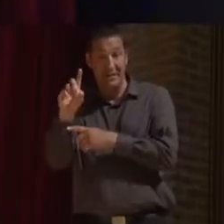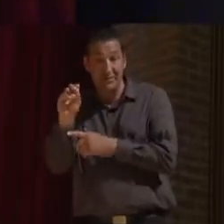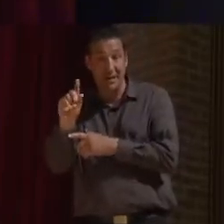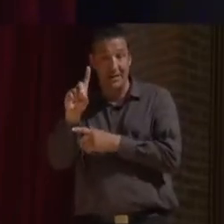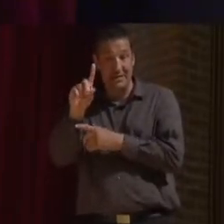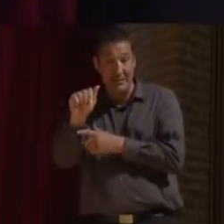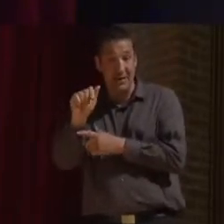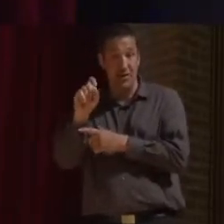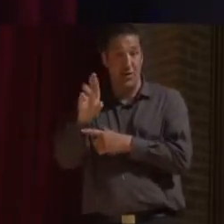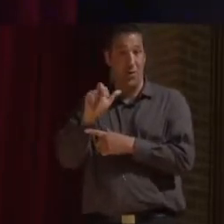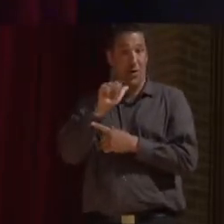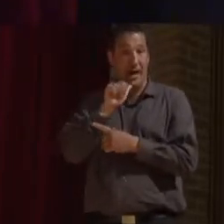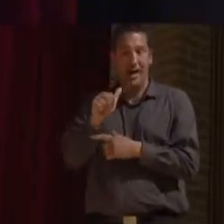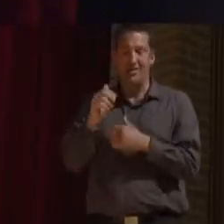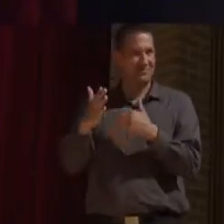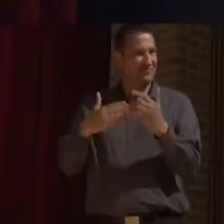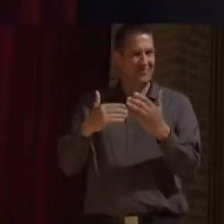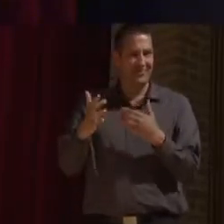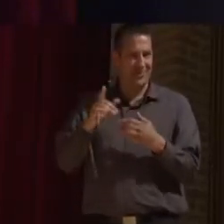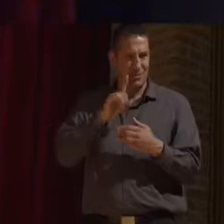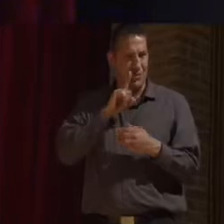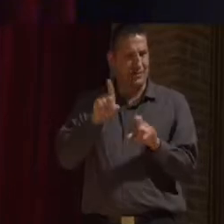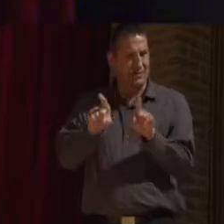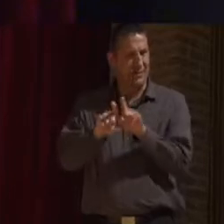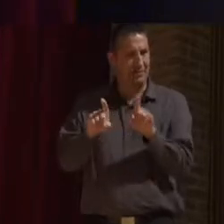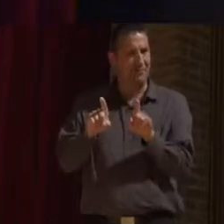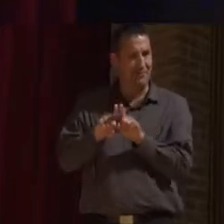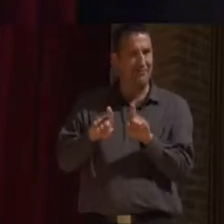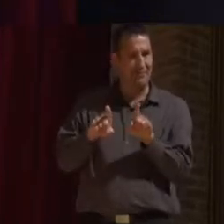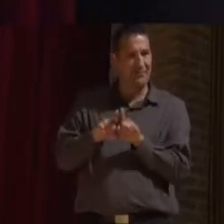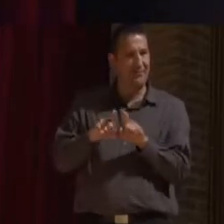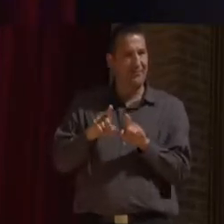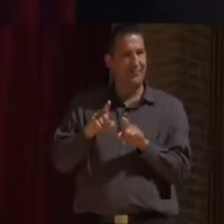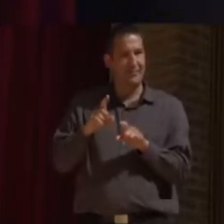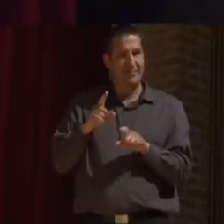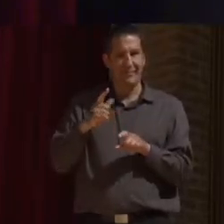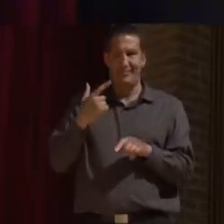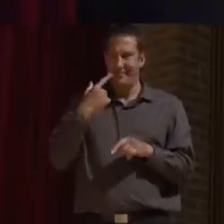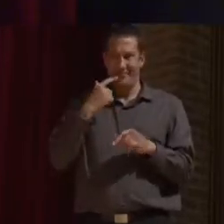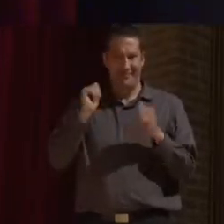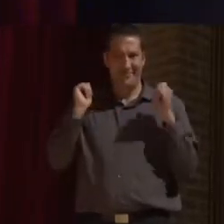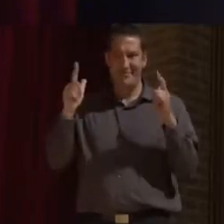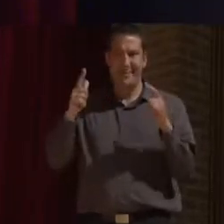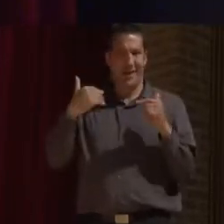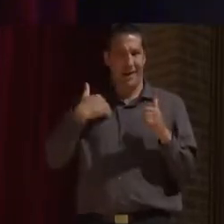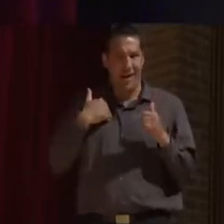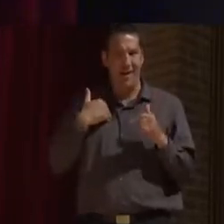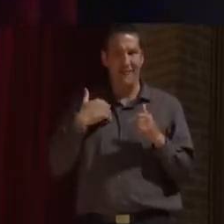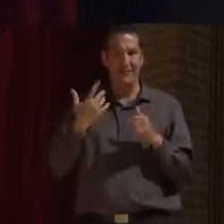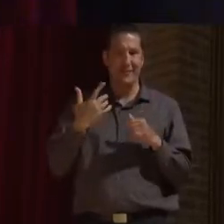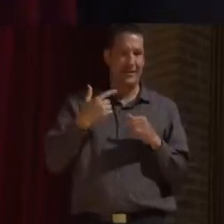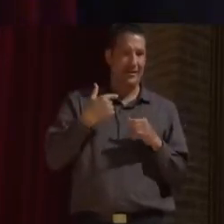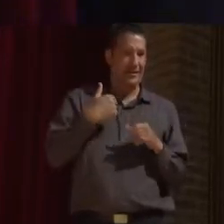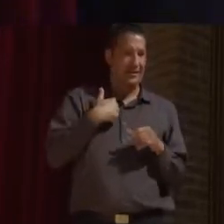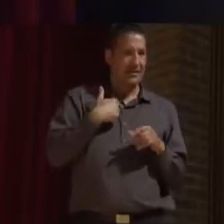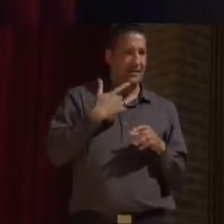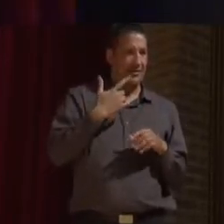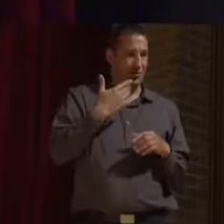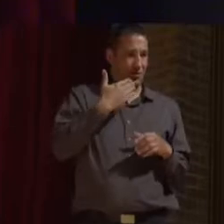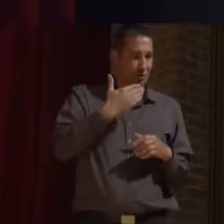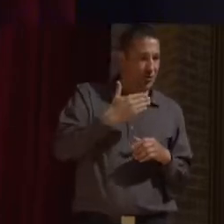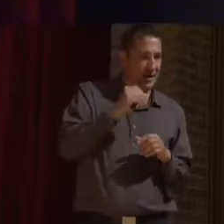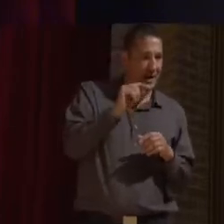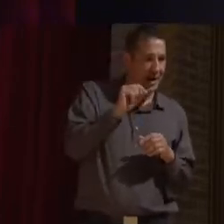true, right? Yeah, it's the same thing. It's the same thing. We've all got different strengths and weaknesses. We learn how to compensate for our weaknesses